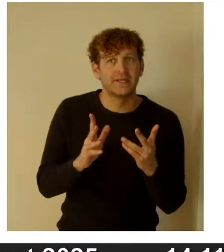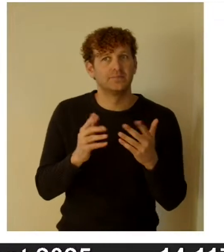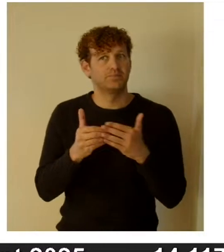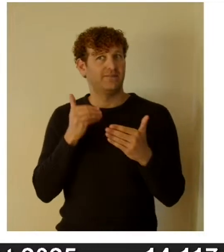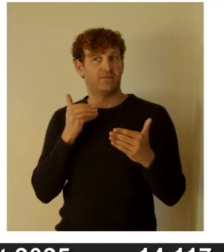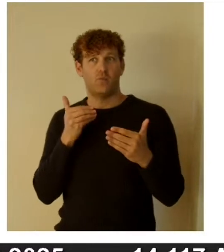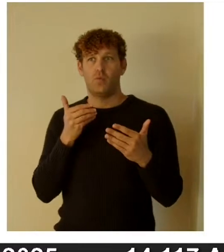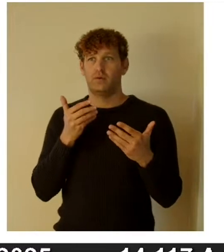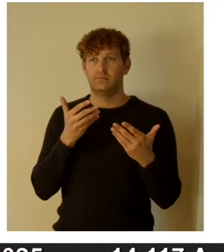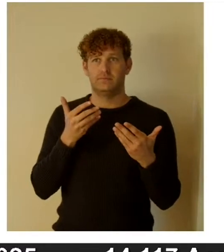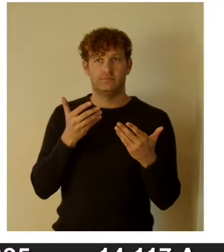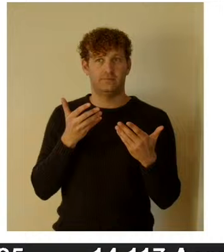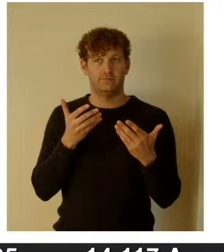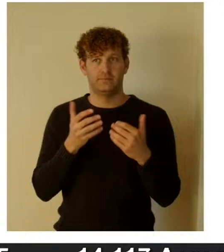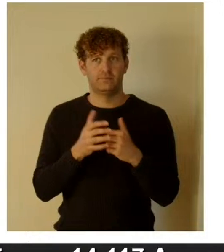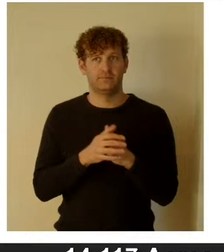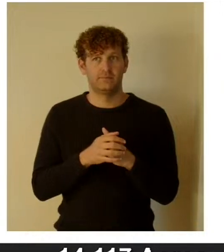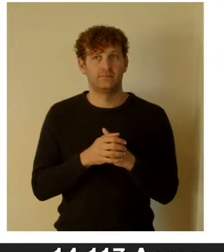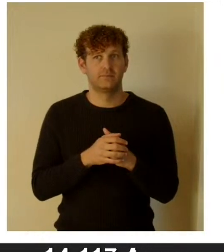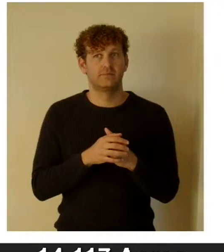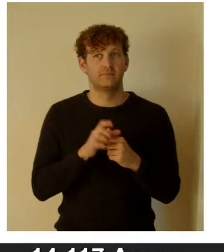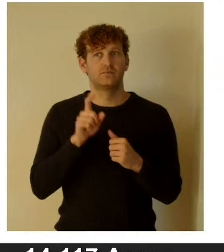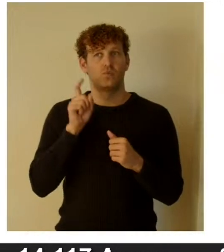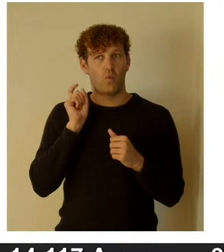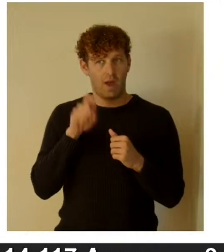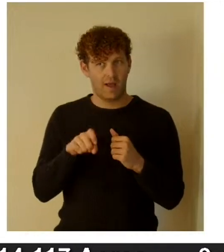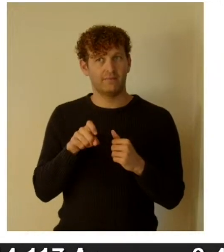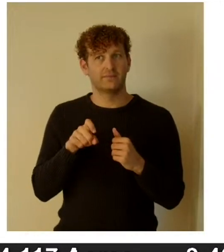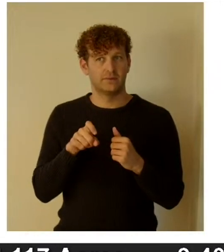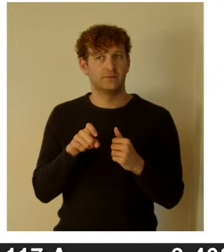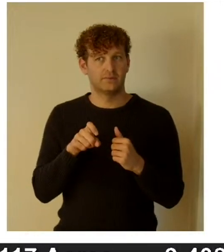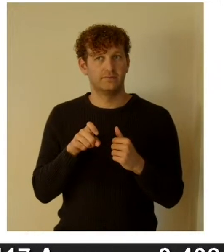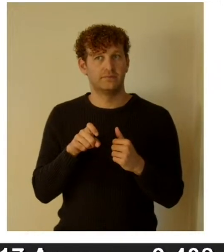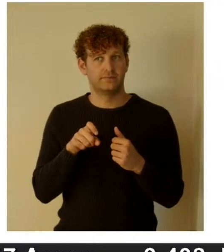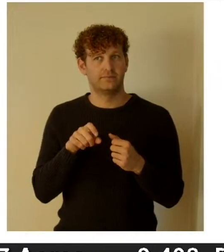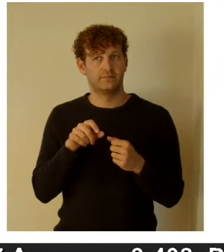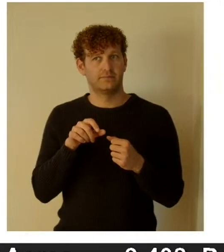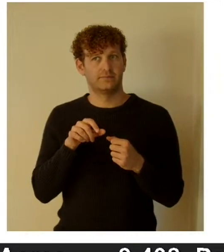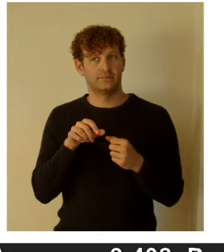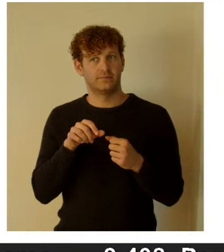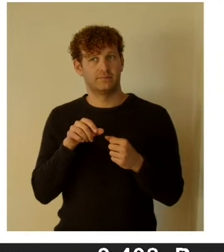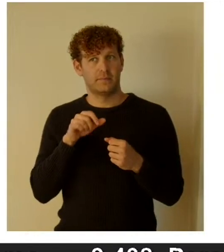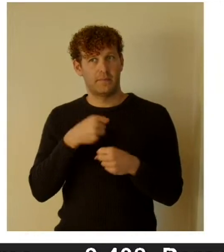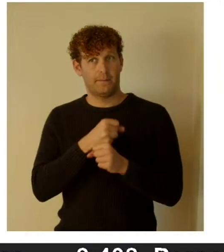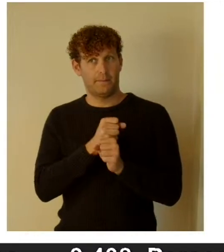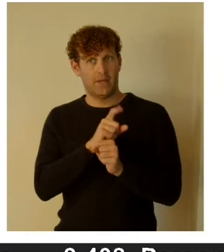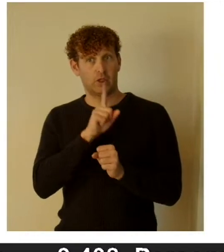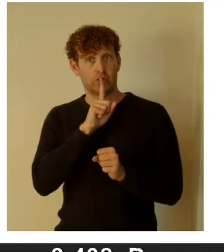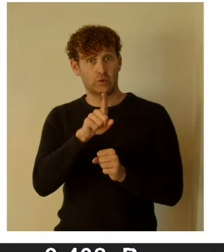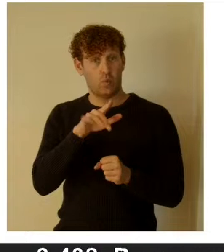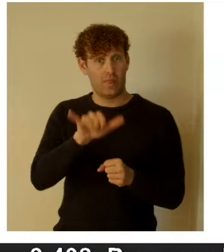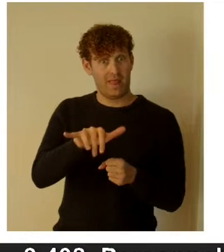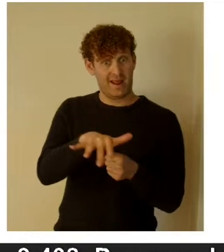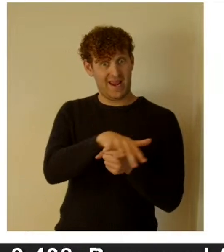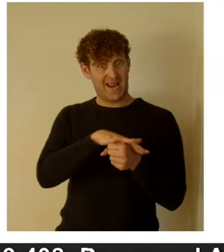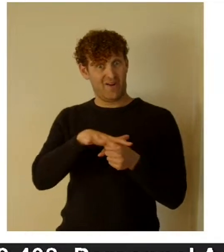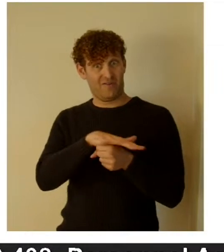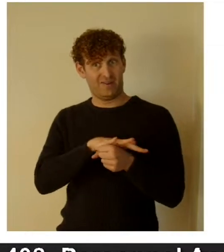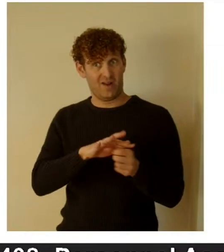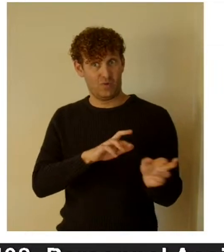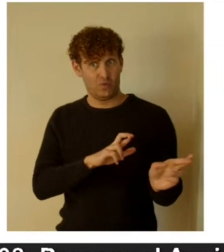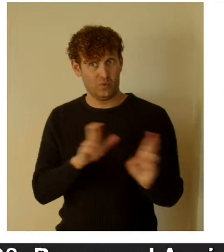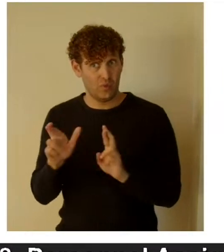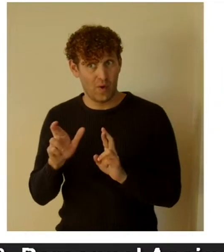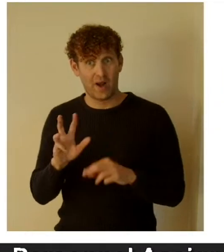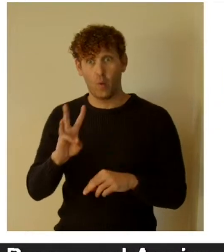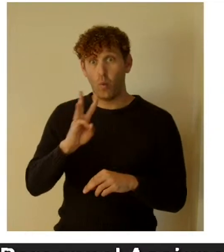or considered is we have to ready the infrastructure of your community. That means I have to get the roads back, the sewer back, the storm drain